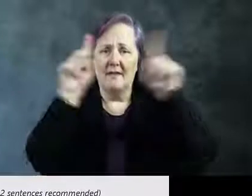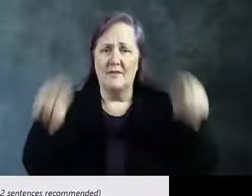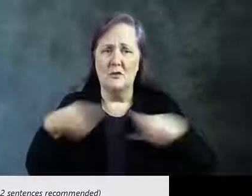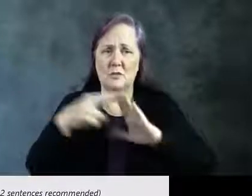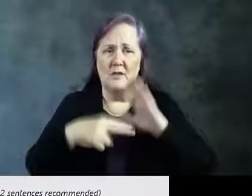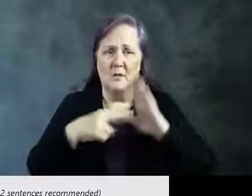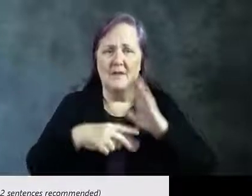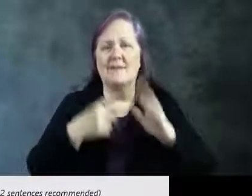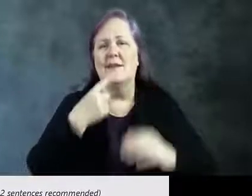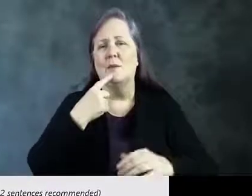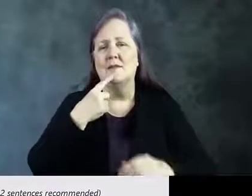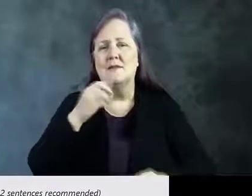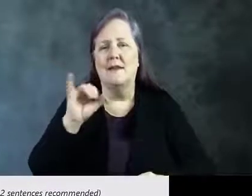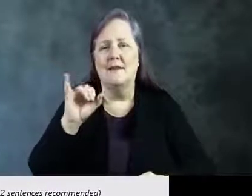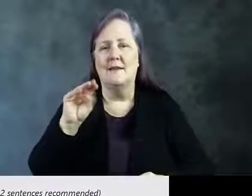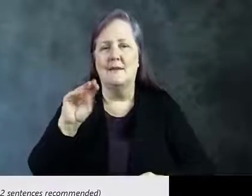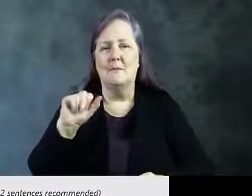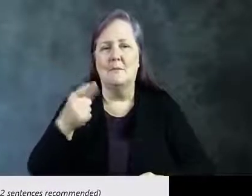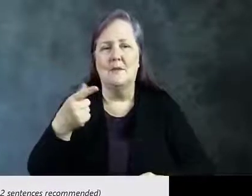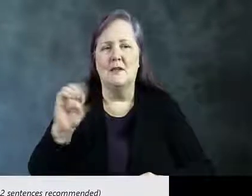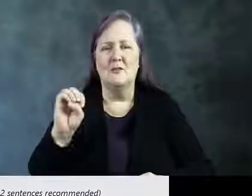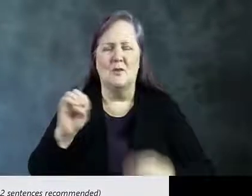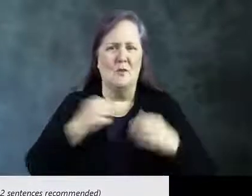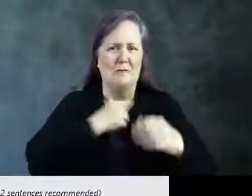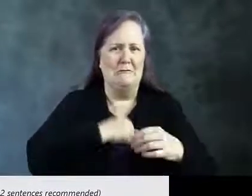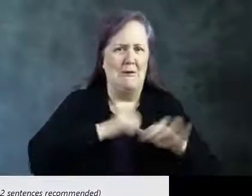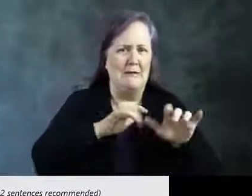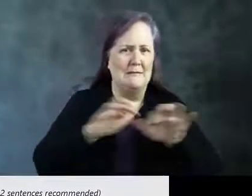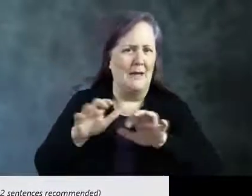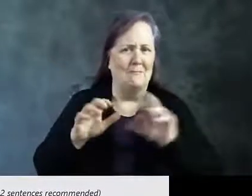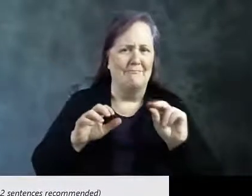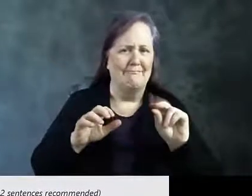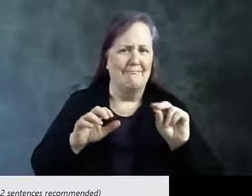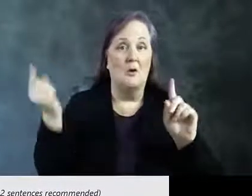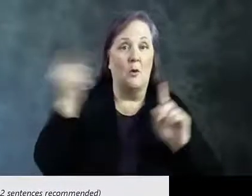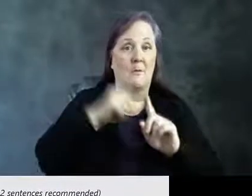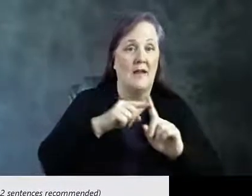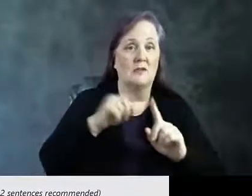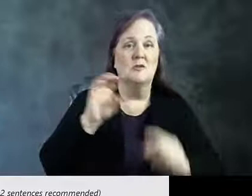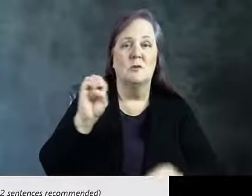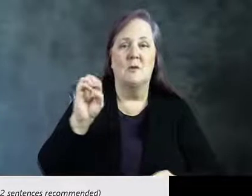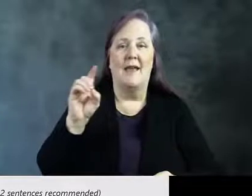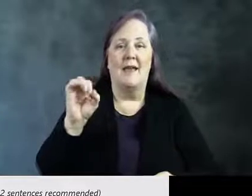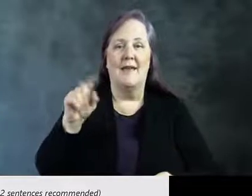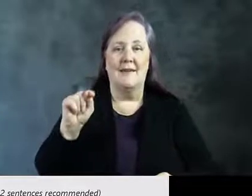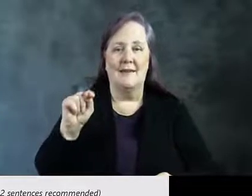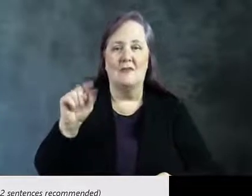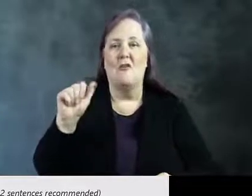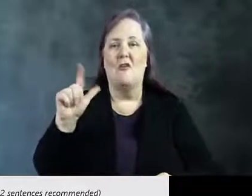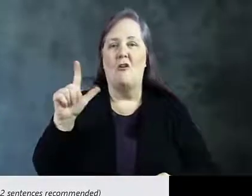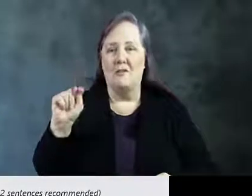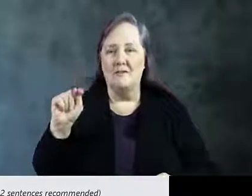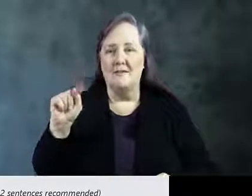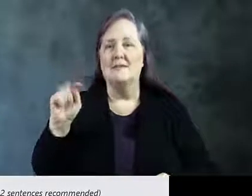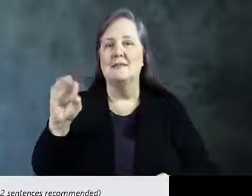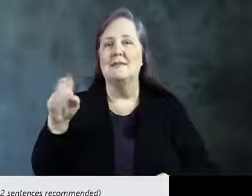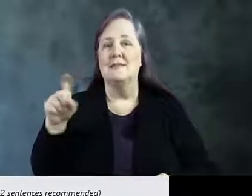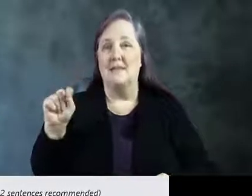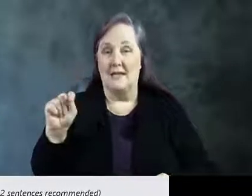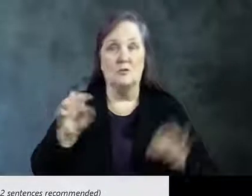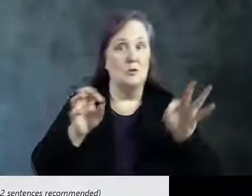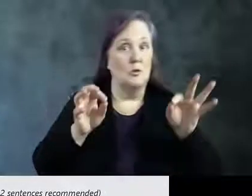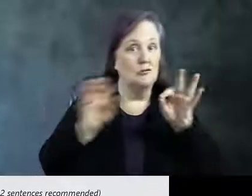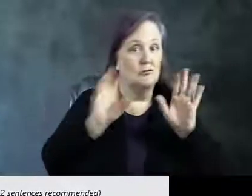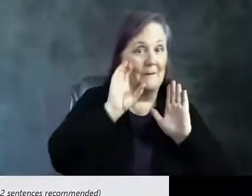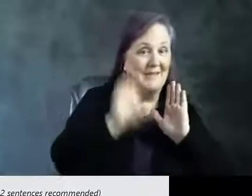image, I'm on my caption still, pardon. I need to go to my alt text box. So if you're describing your image in